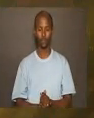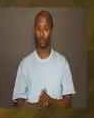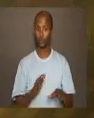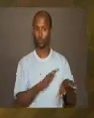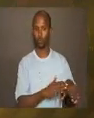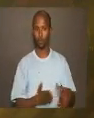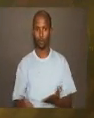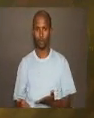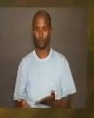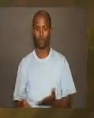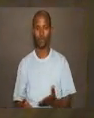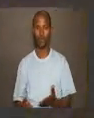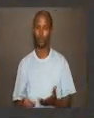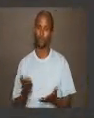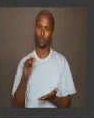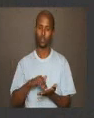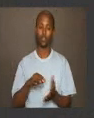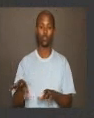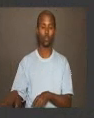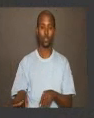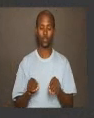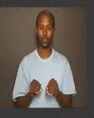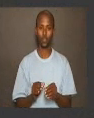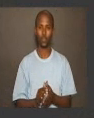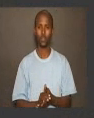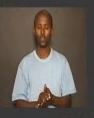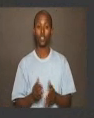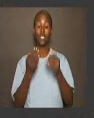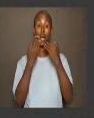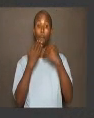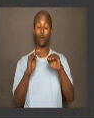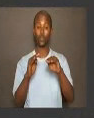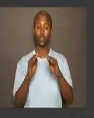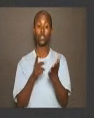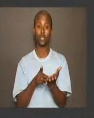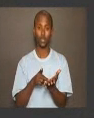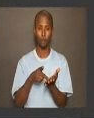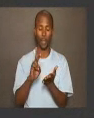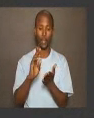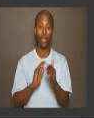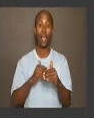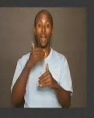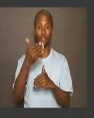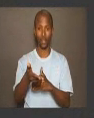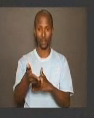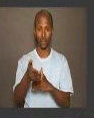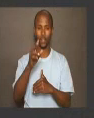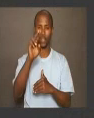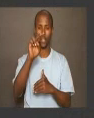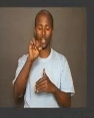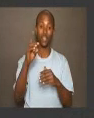Welcome back, students. The amount to be paid after n